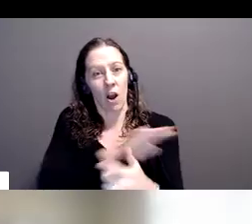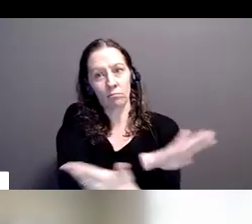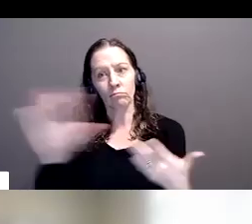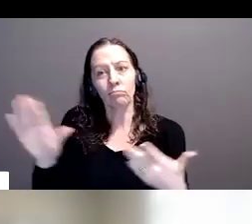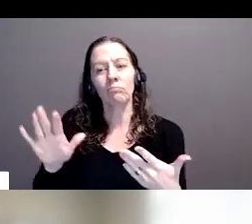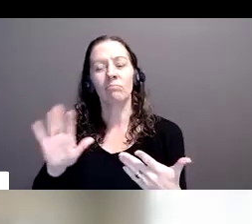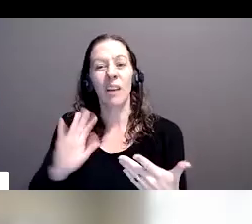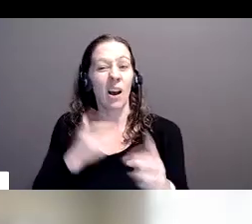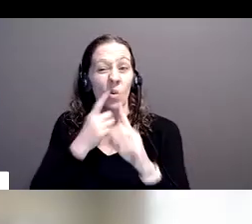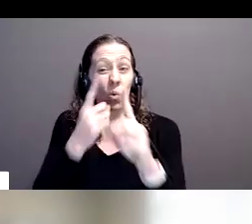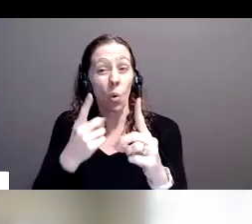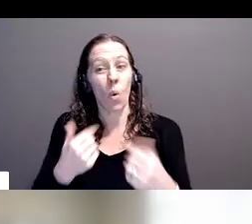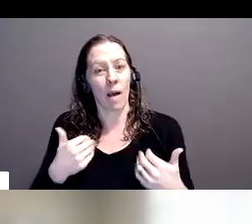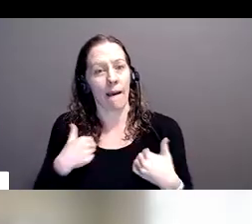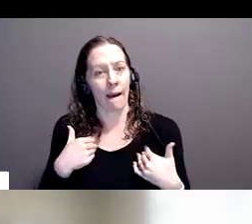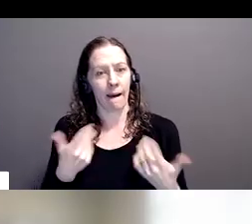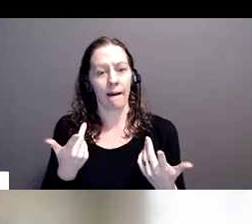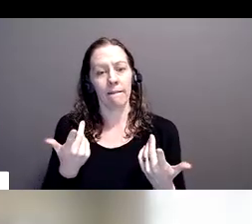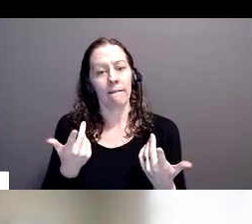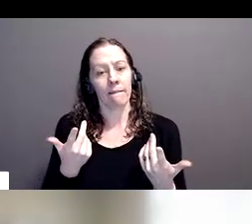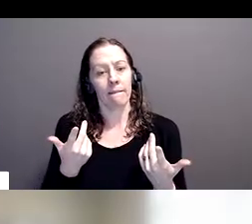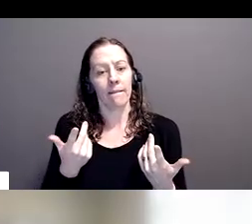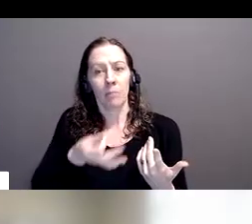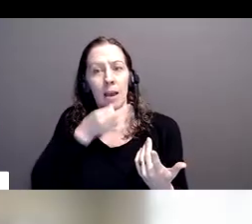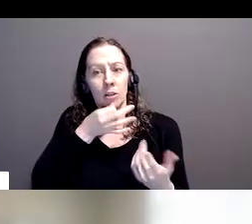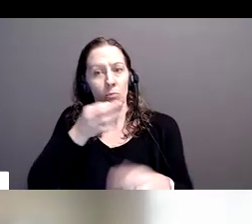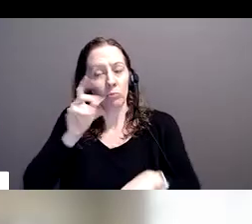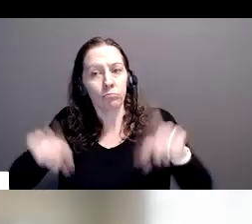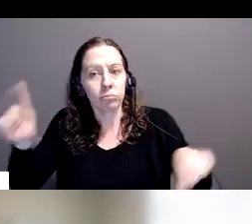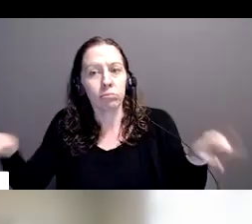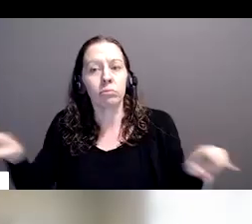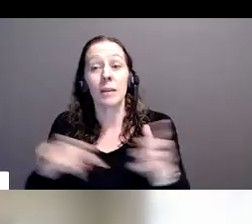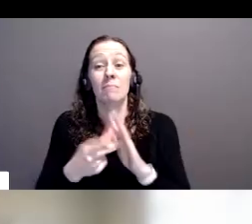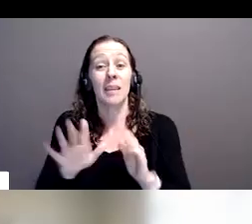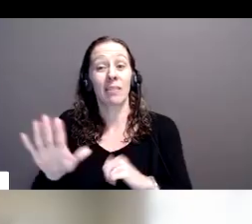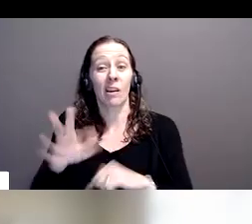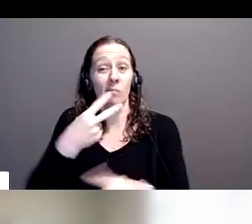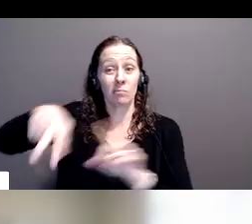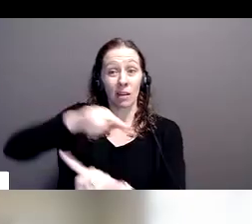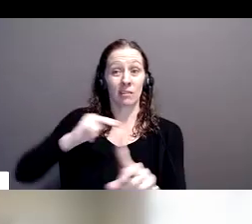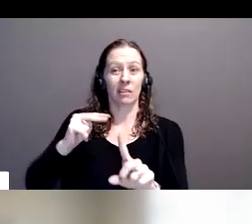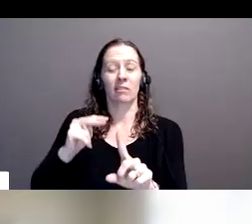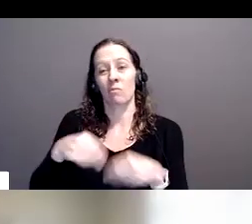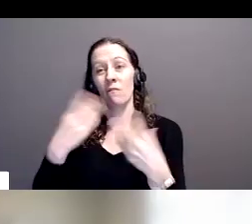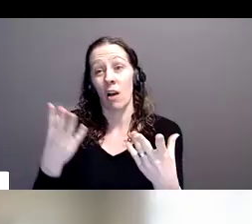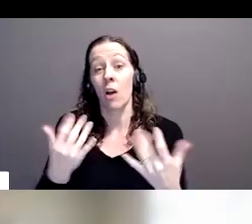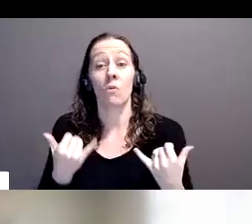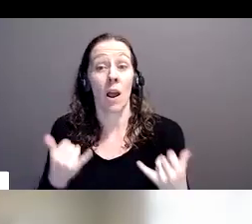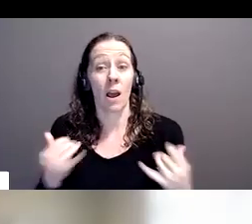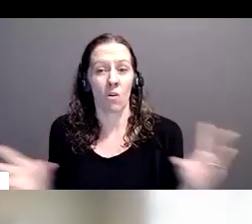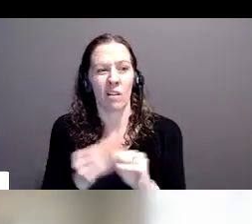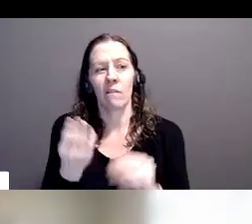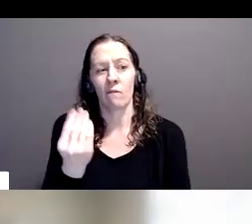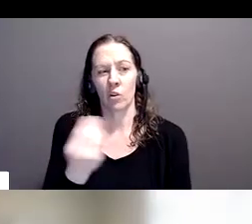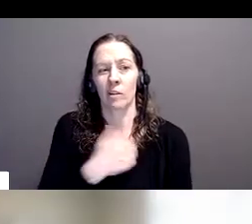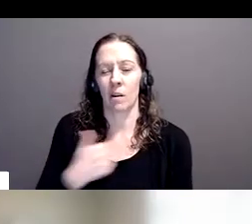to sit on and give inclusive, diverse perspectives. In total, we have currently 14 members, as